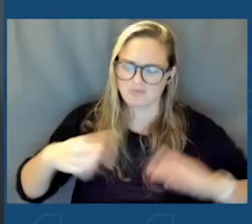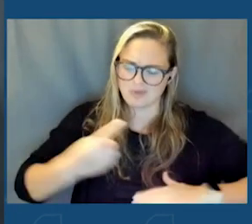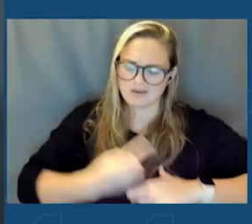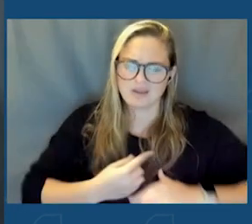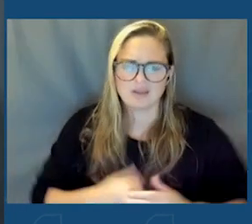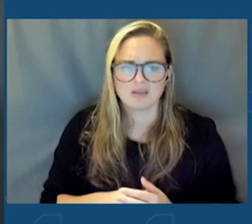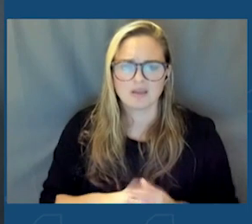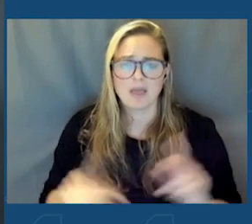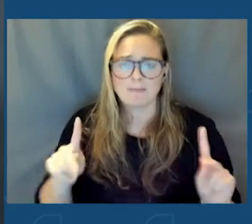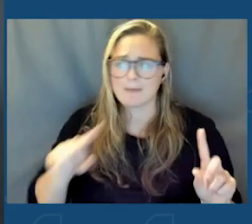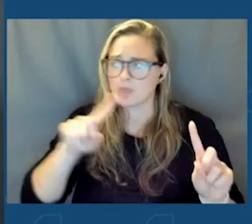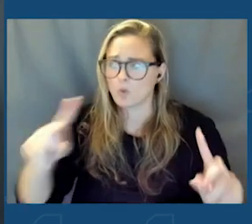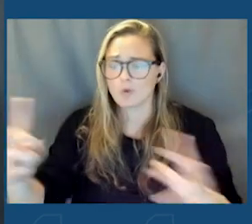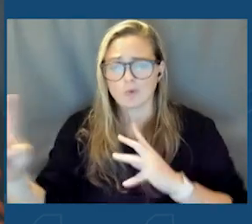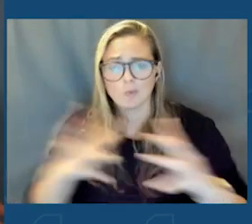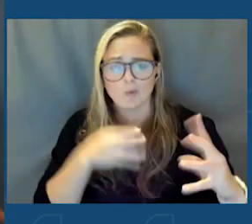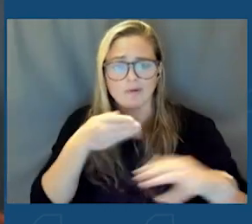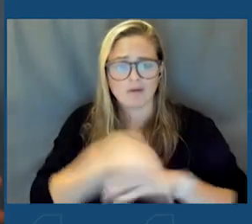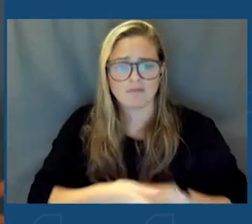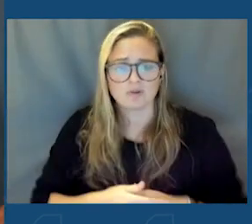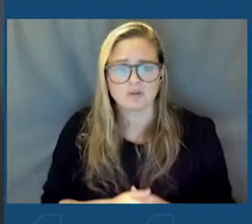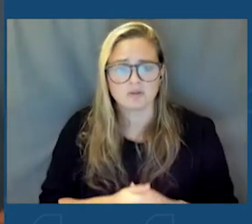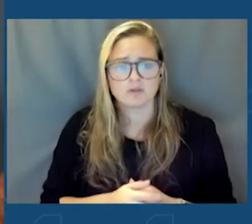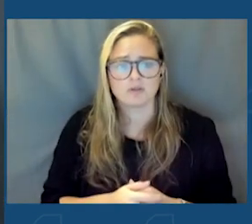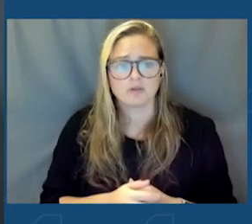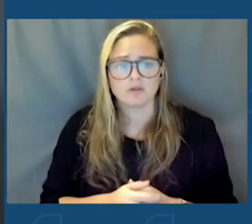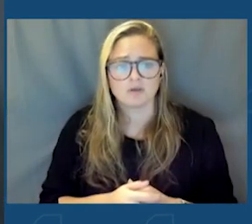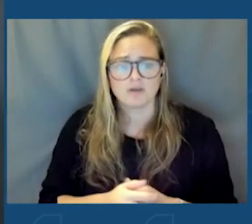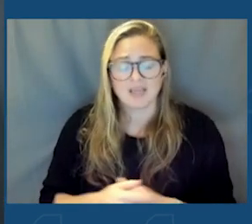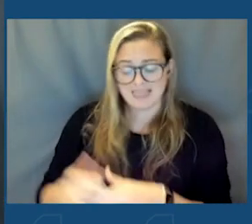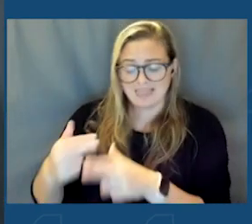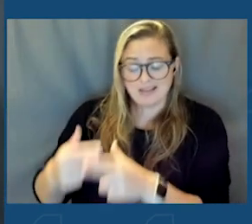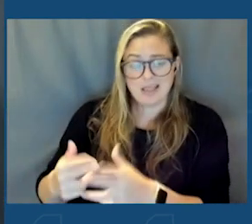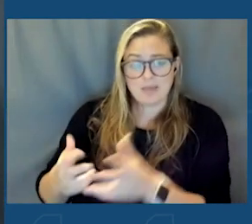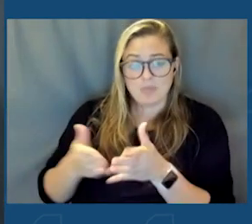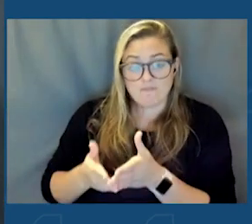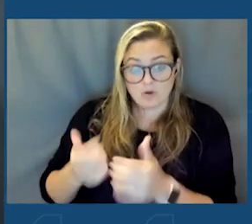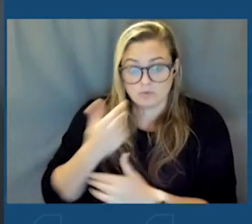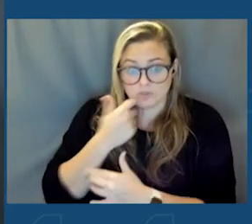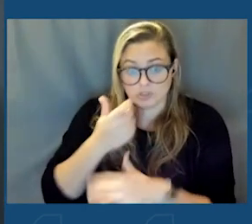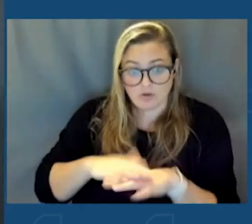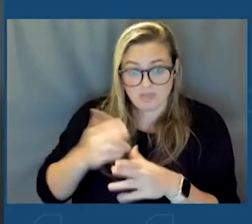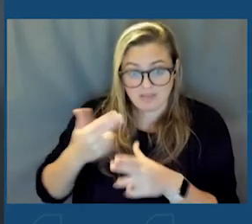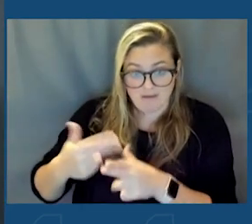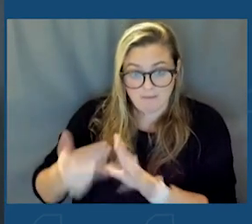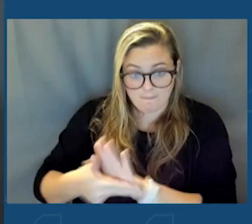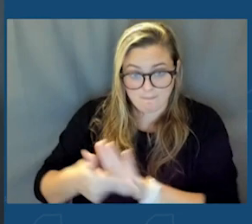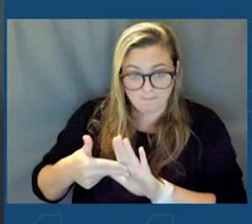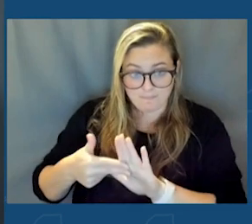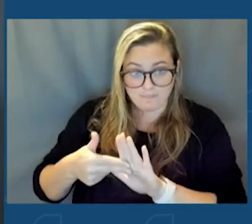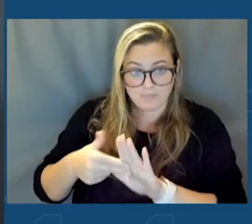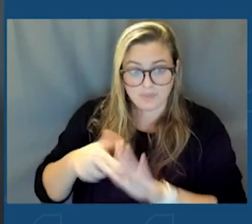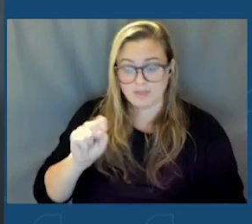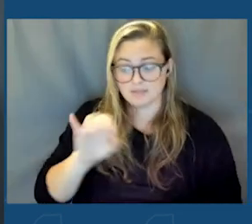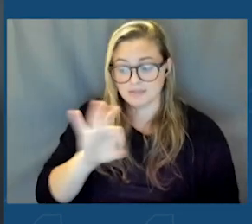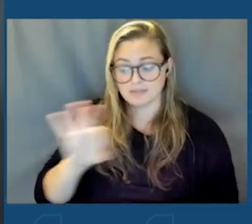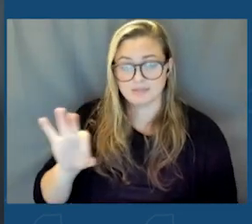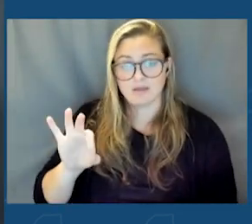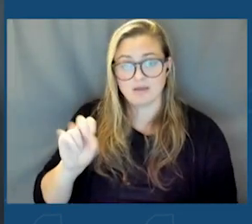went into battle afterward. For the name of the ferry that I just came over on was Staff Sergeant Michael